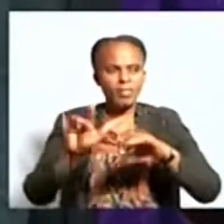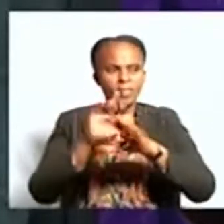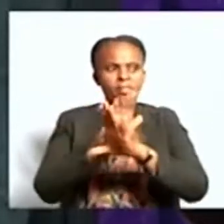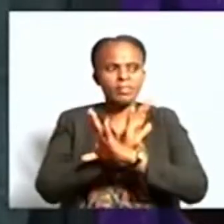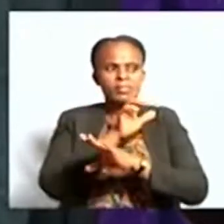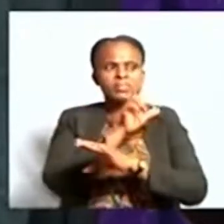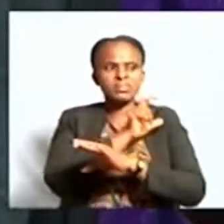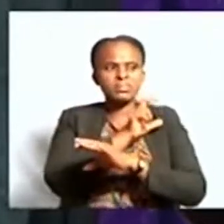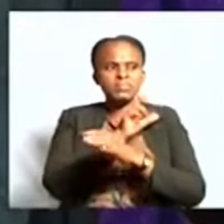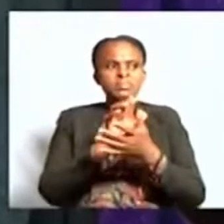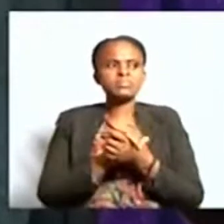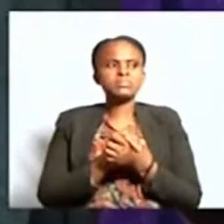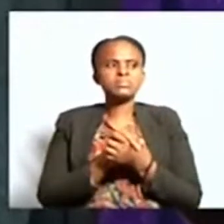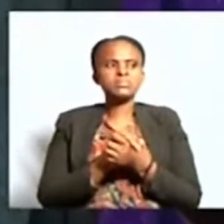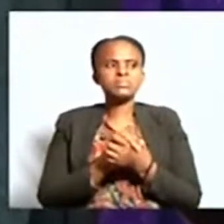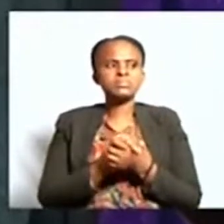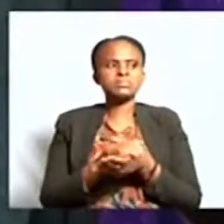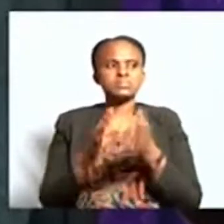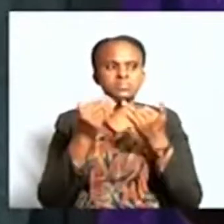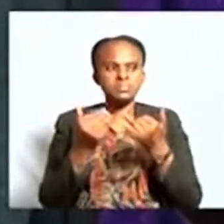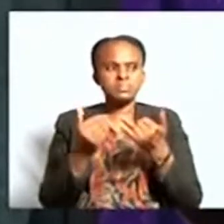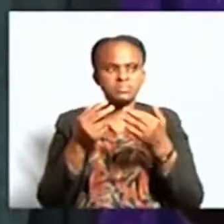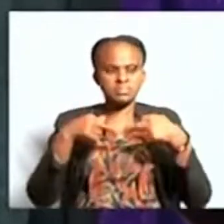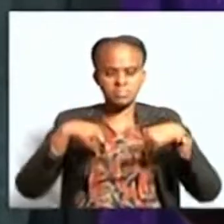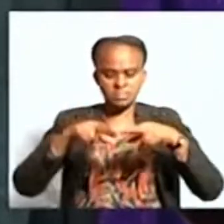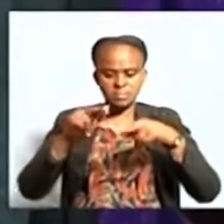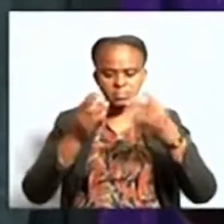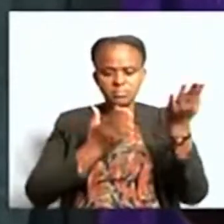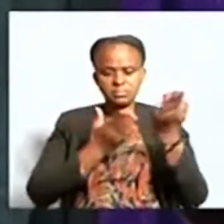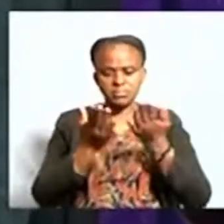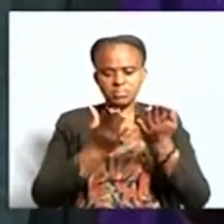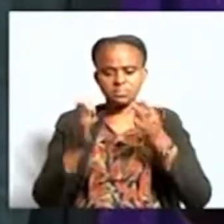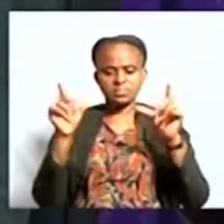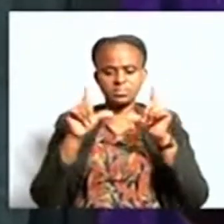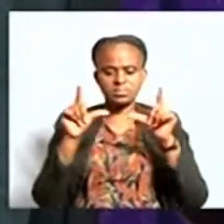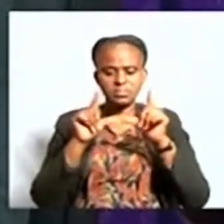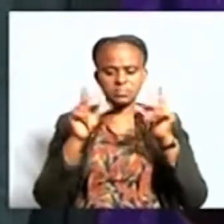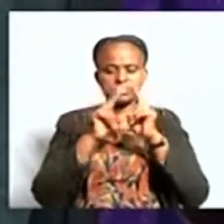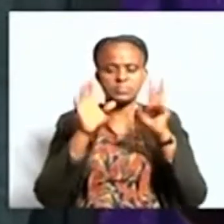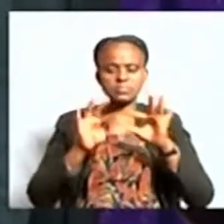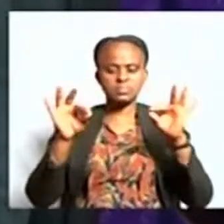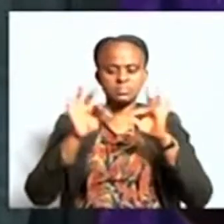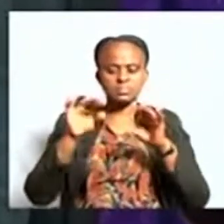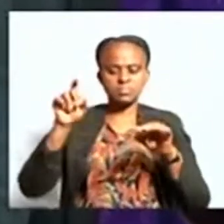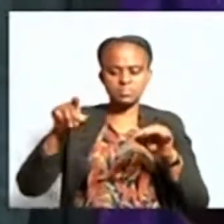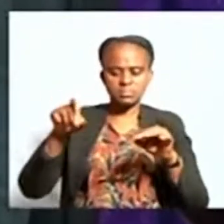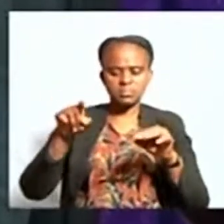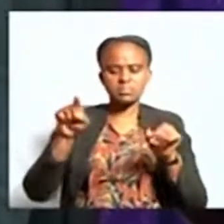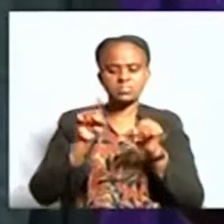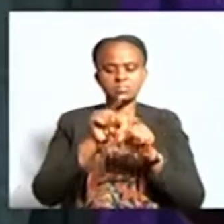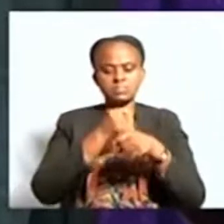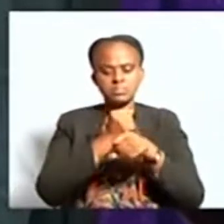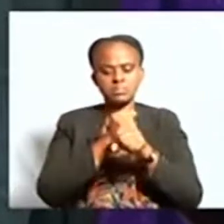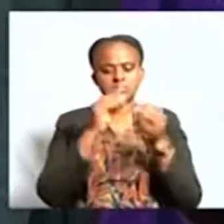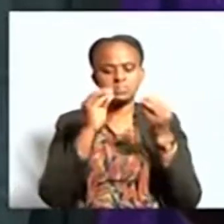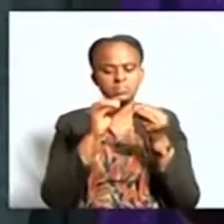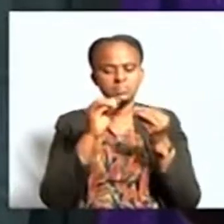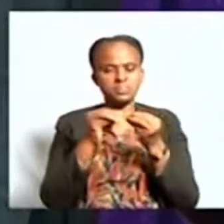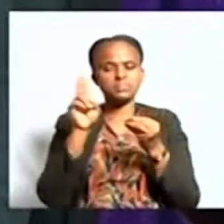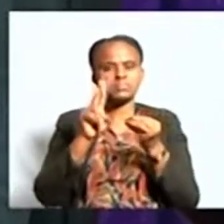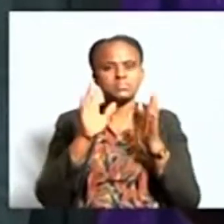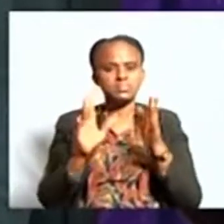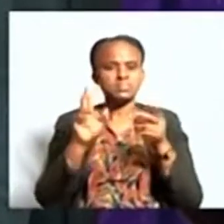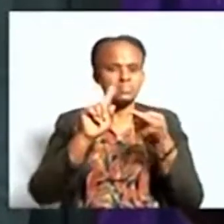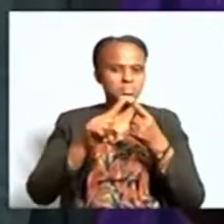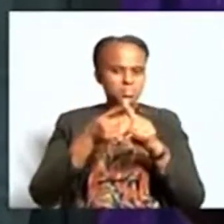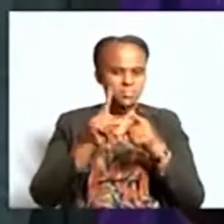police. The road service license scheme requirements have been streamlined to make it more user-friendly